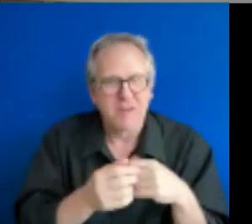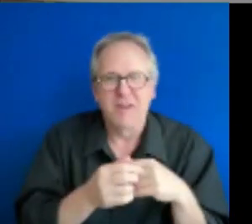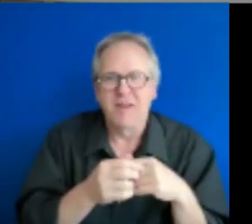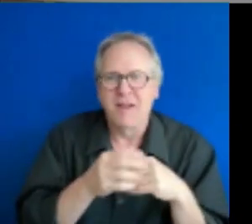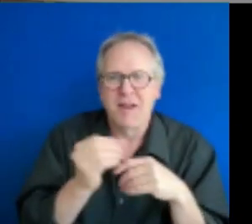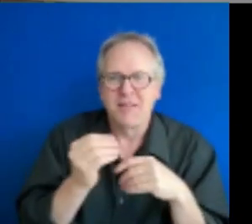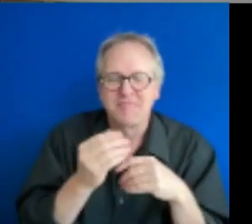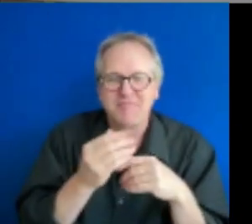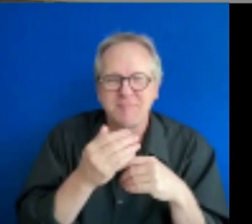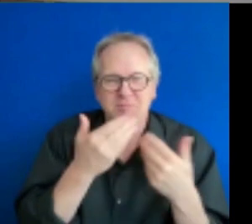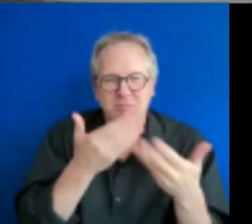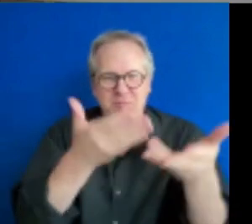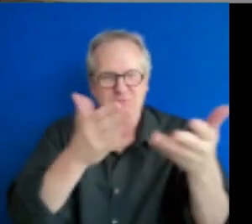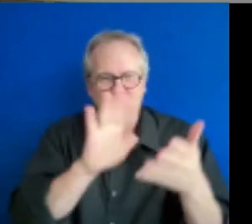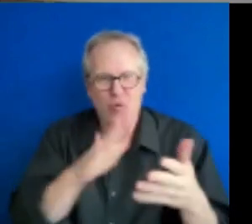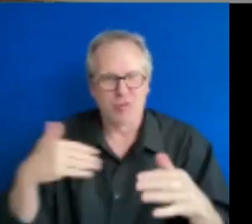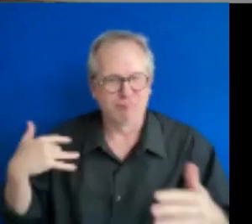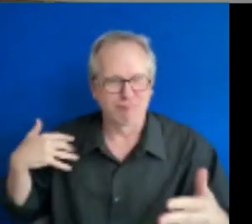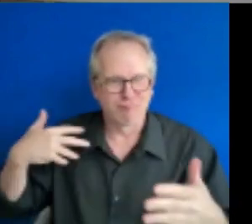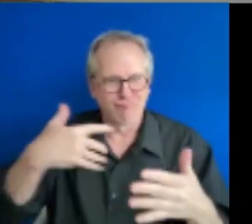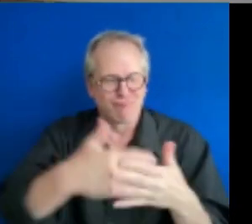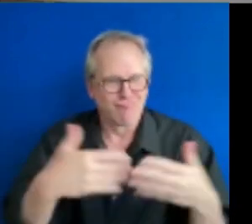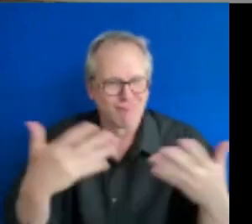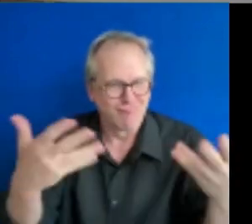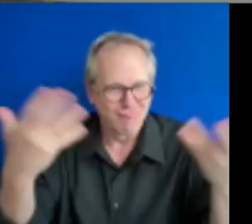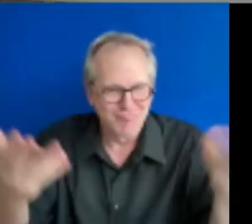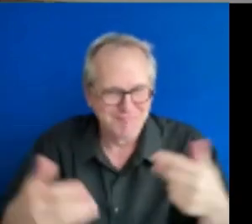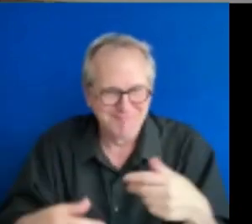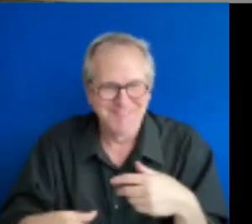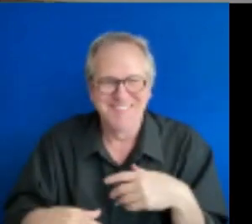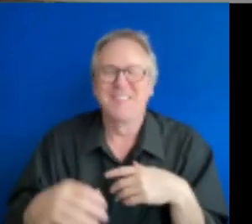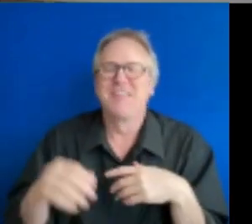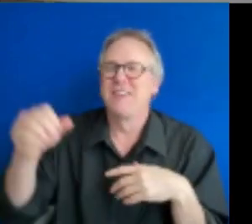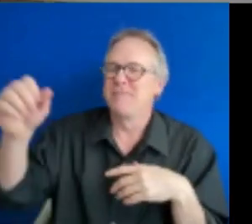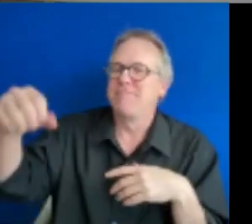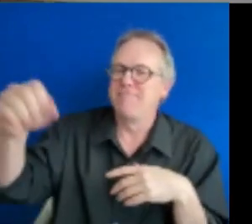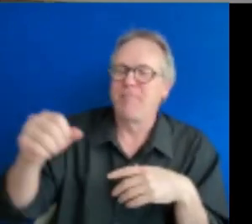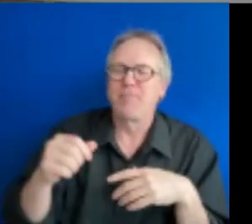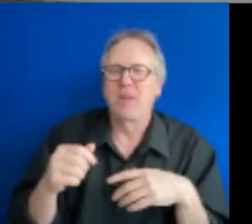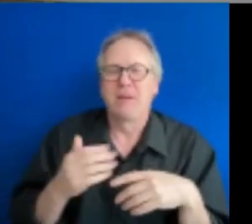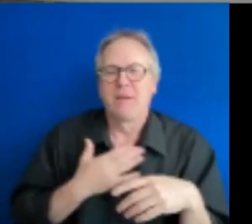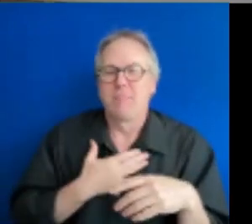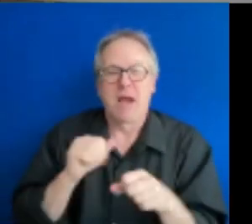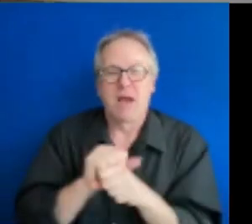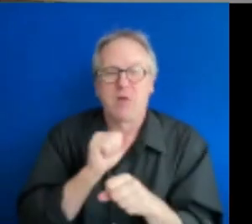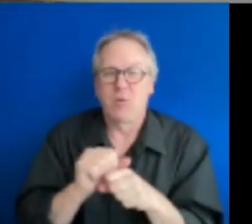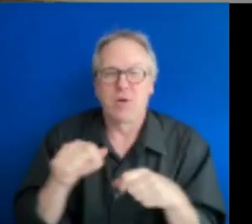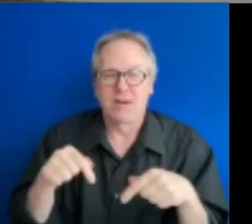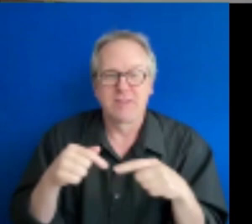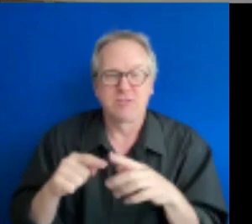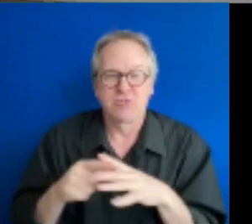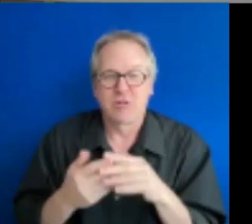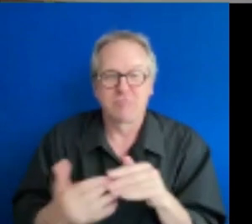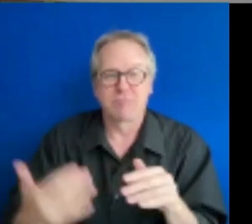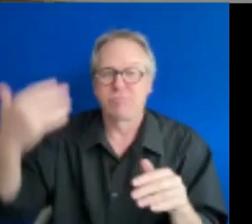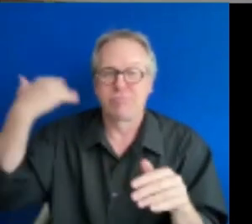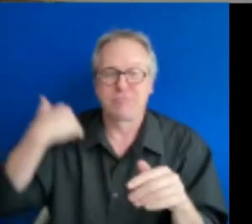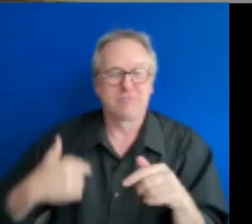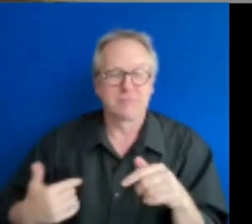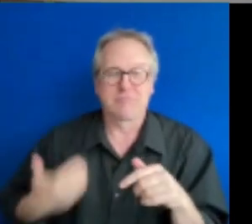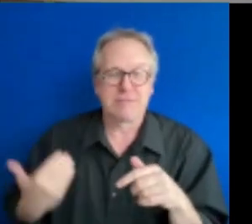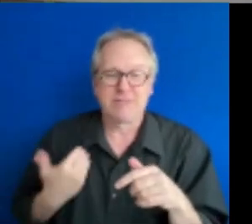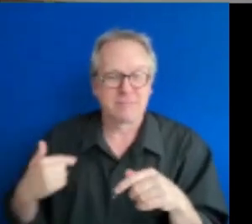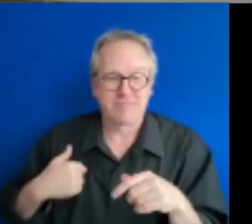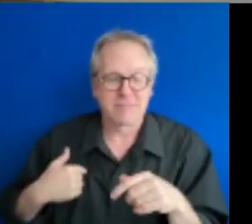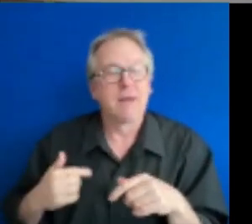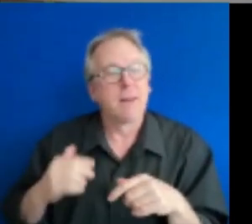interest. Yeah, so I came to this work very, very early in life. I have